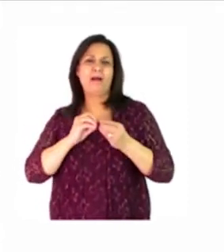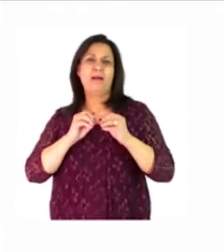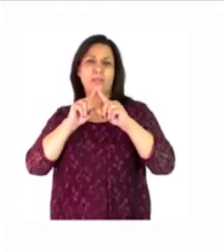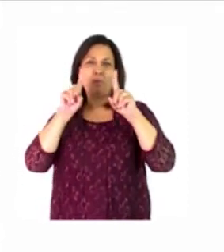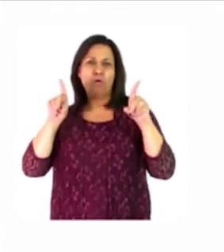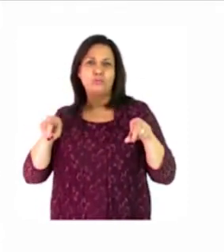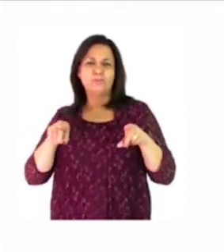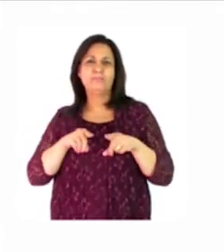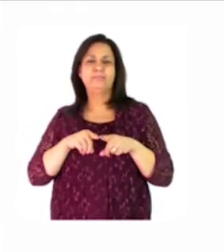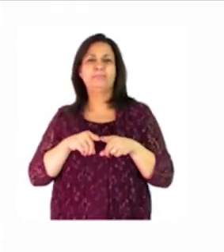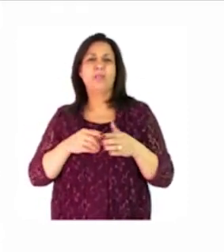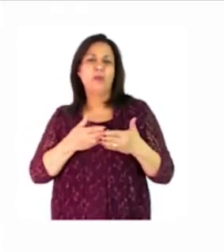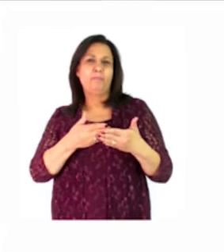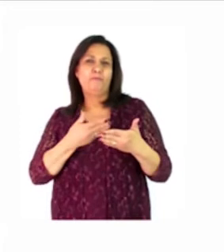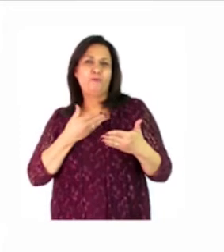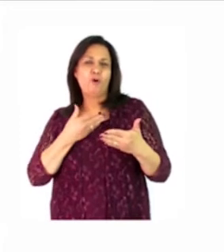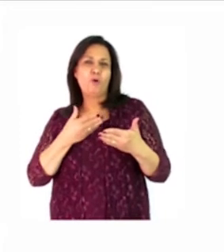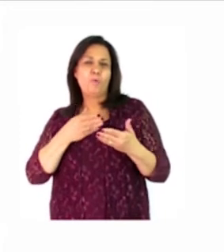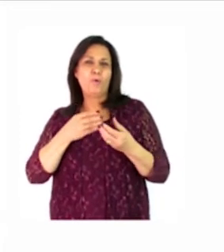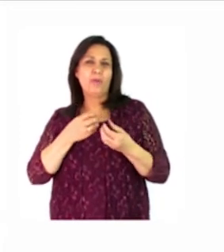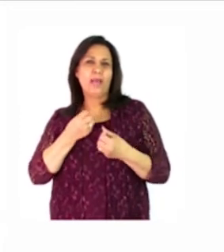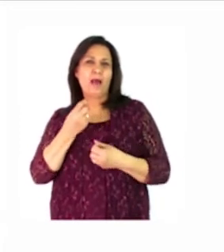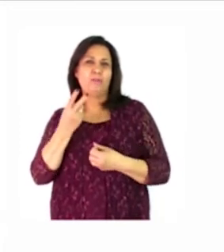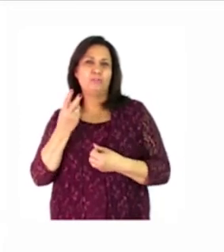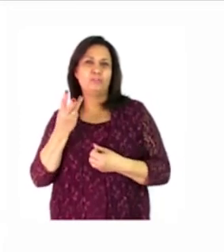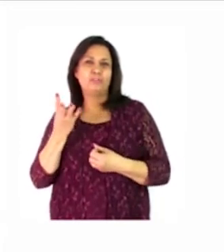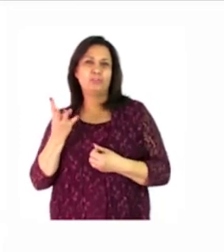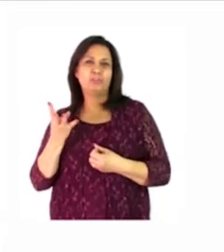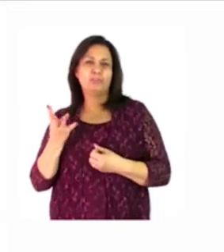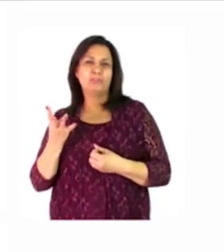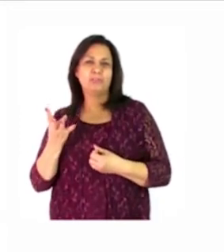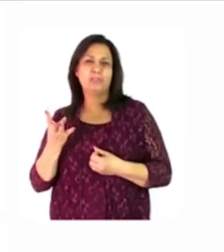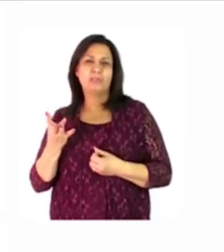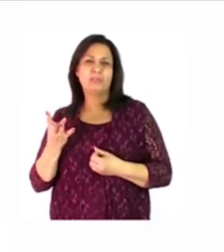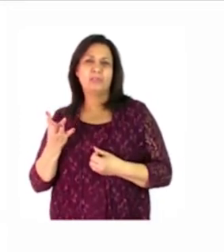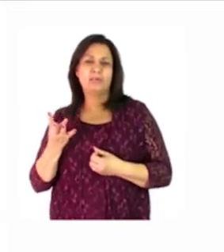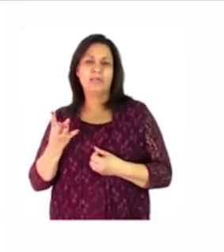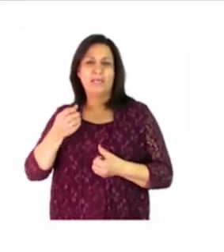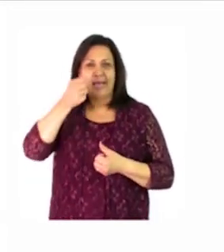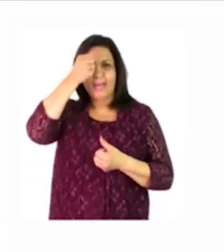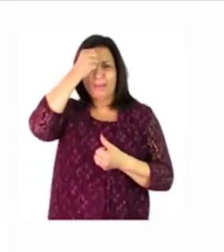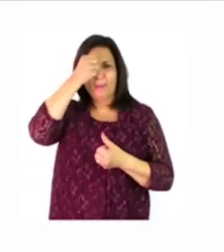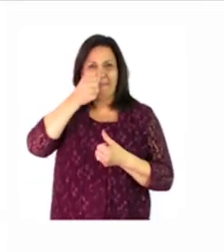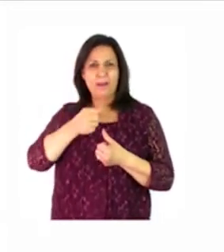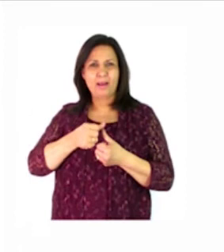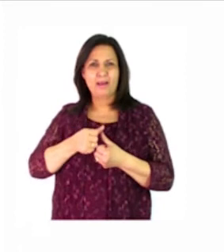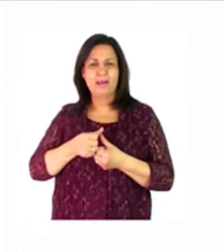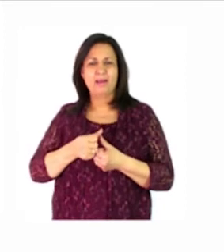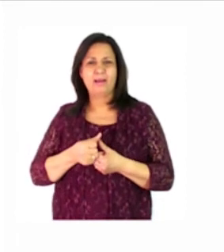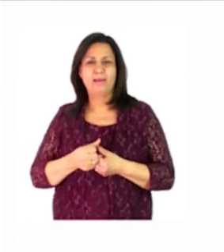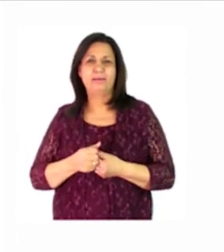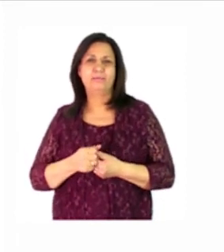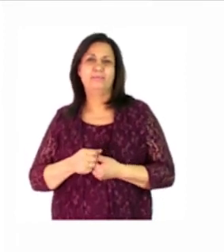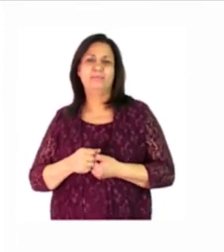Now, before we count and fill in the number, remember in our previous page,